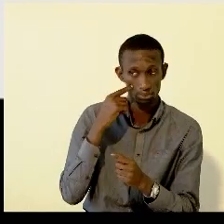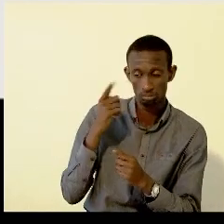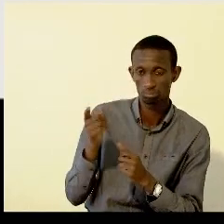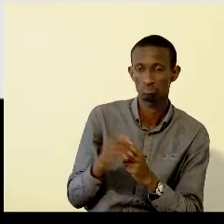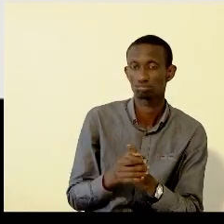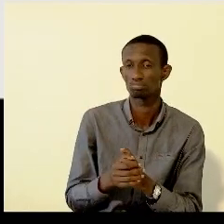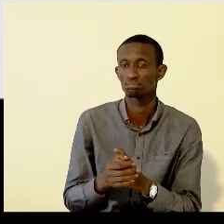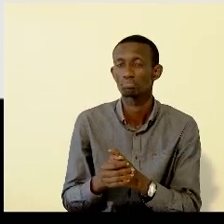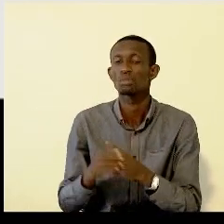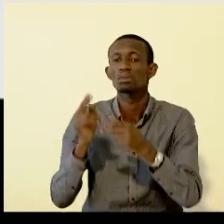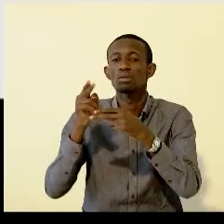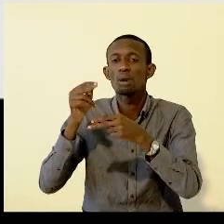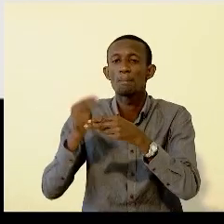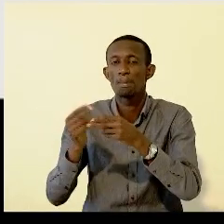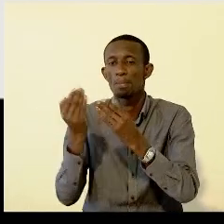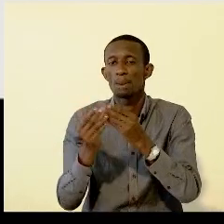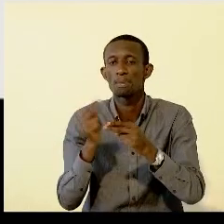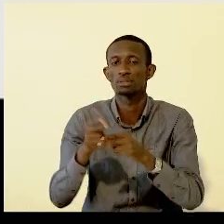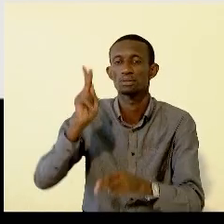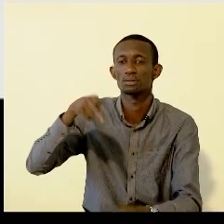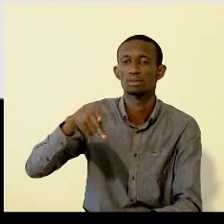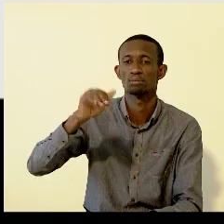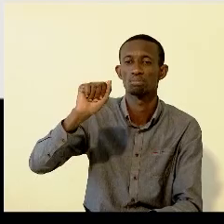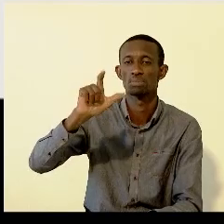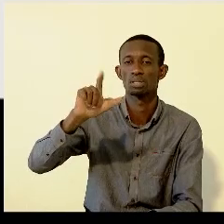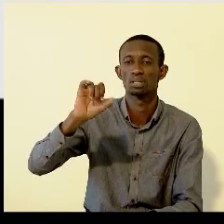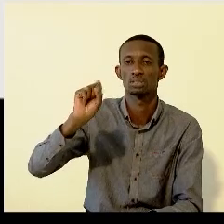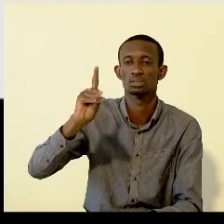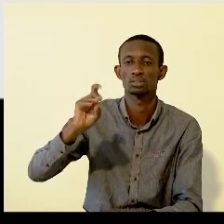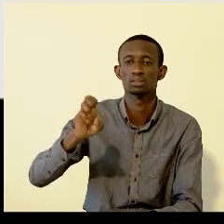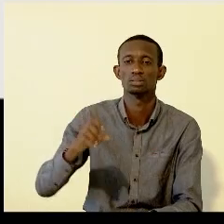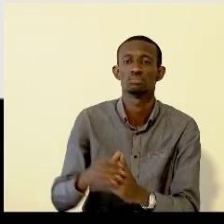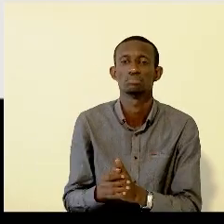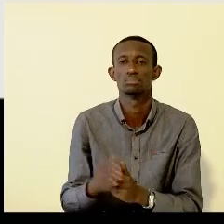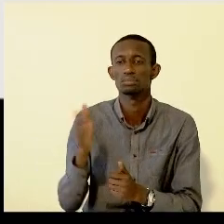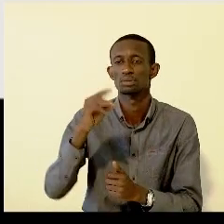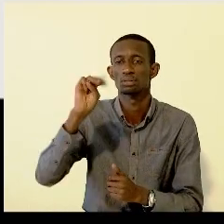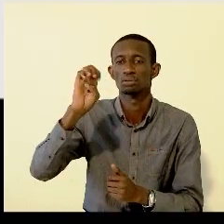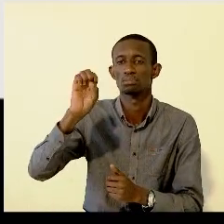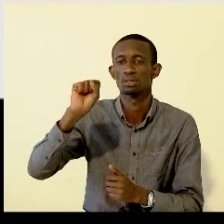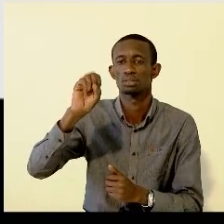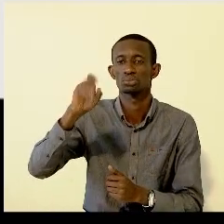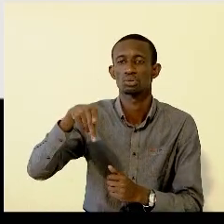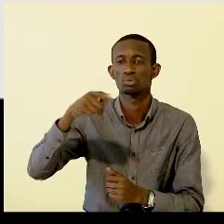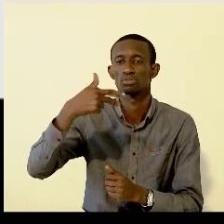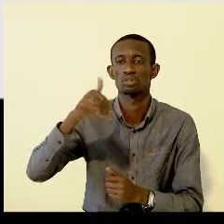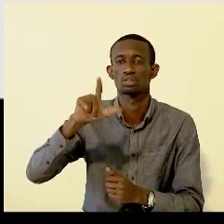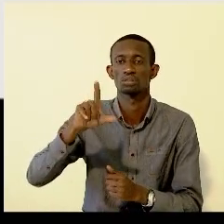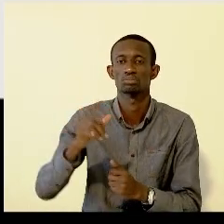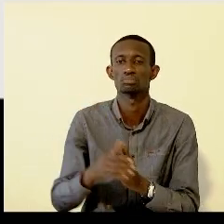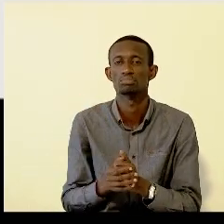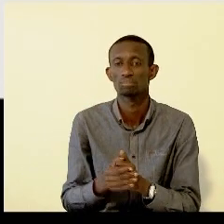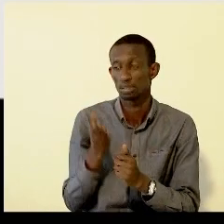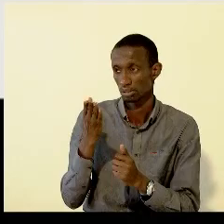have what we call palisade mesophyll cells. This is a palisade mesophyll cell. This is another